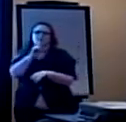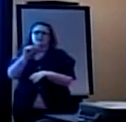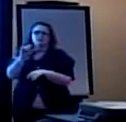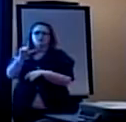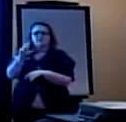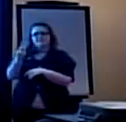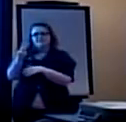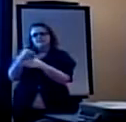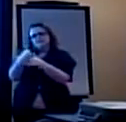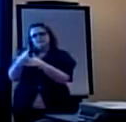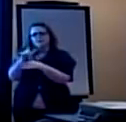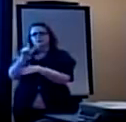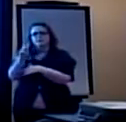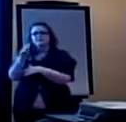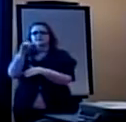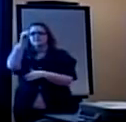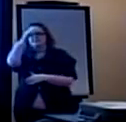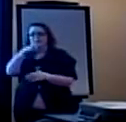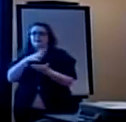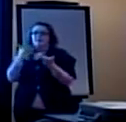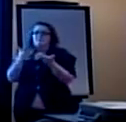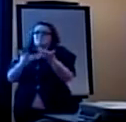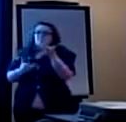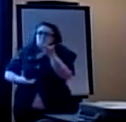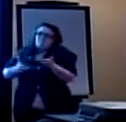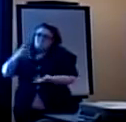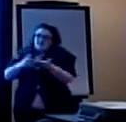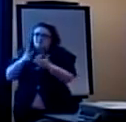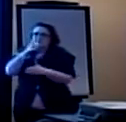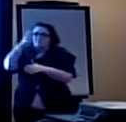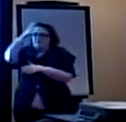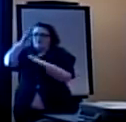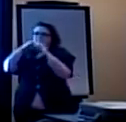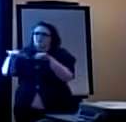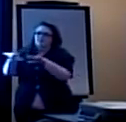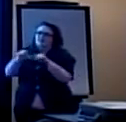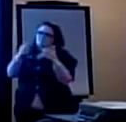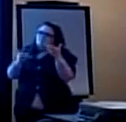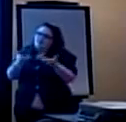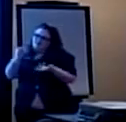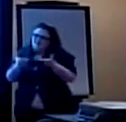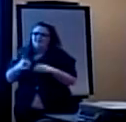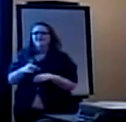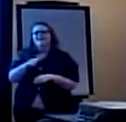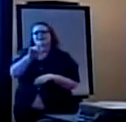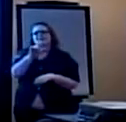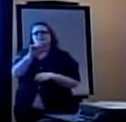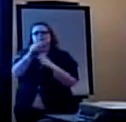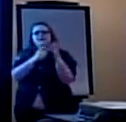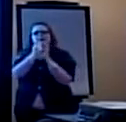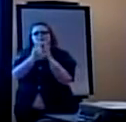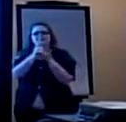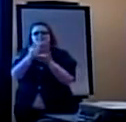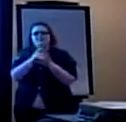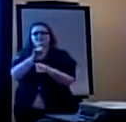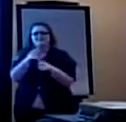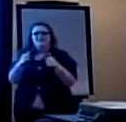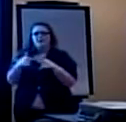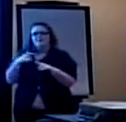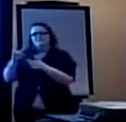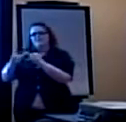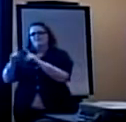male, may have left his parents' basement, plays in 22 hours per week. I always say that joke because I have a lot of friends who play games and they go, we have